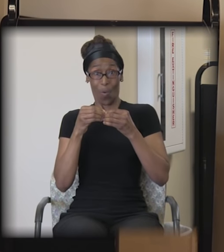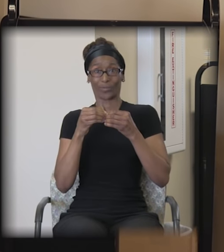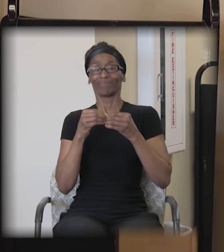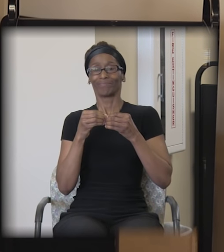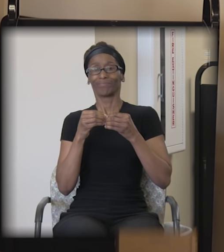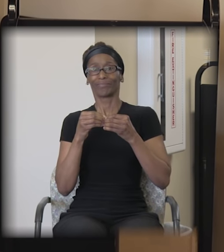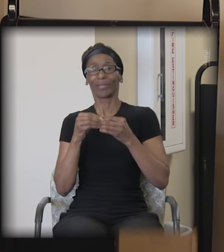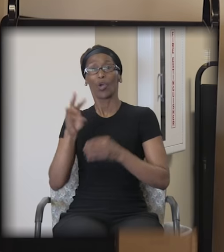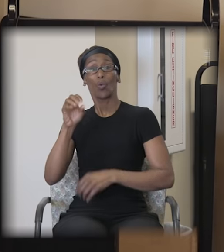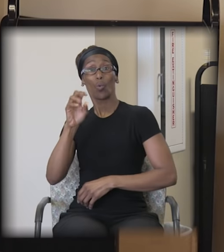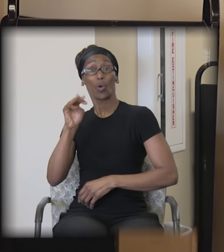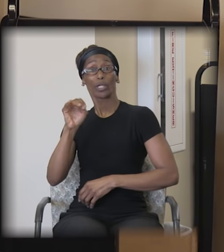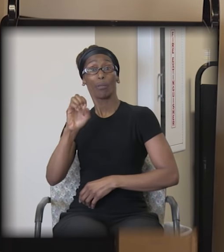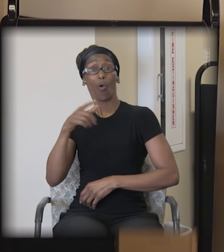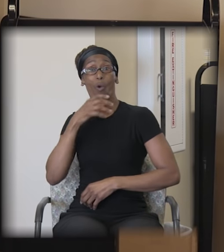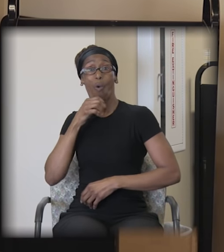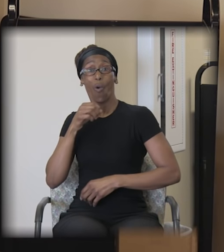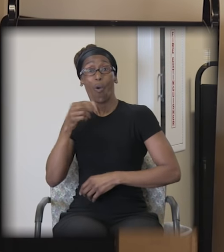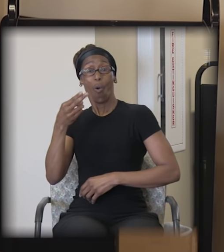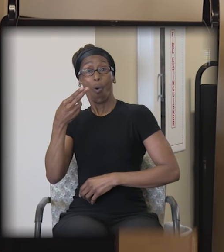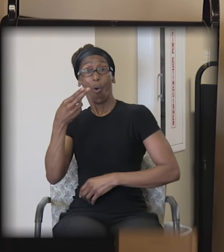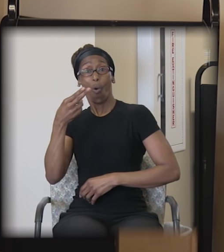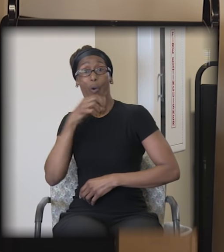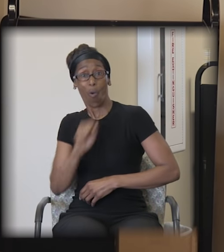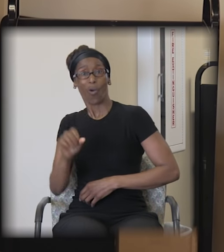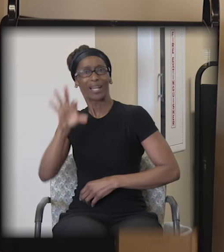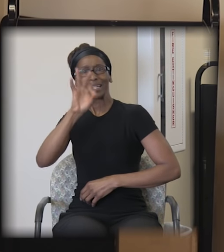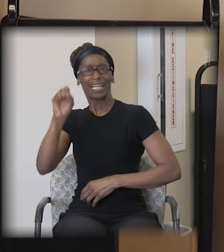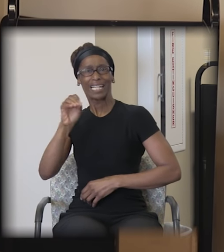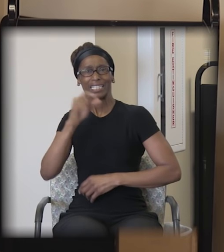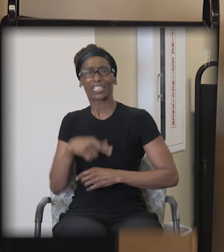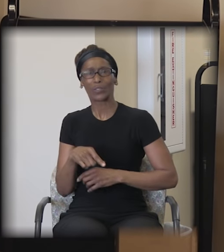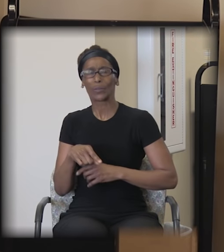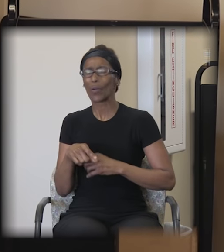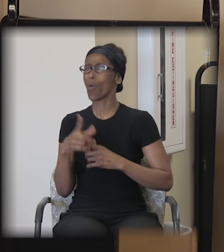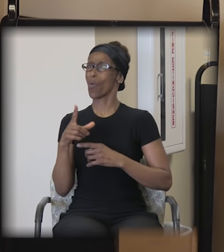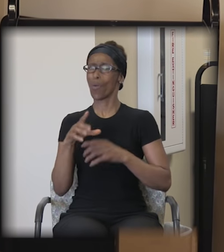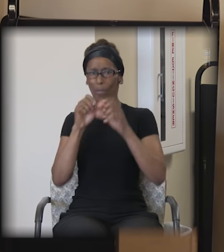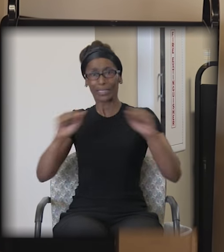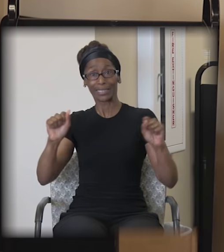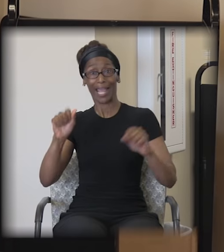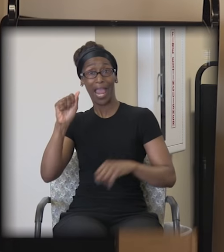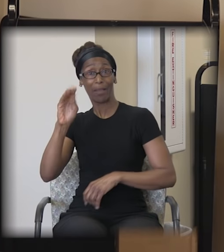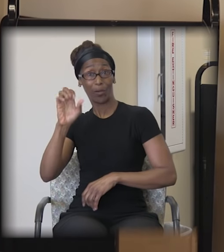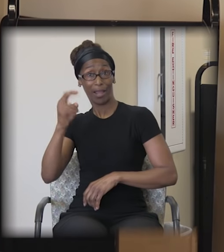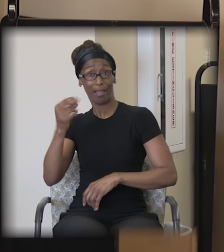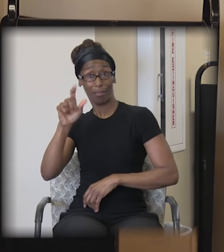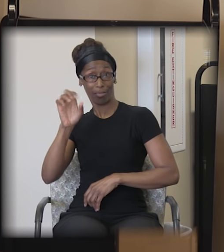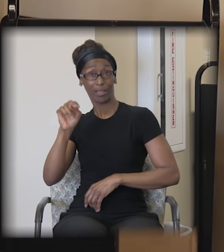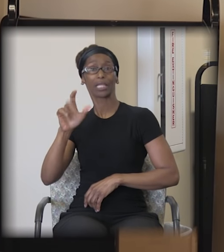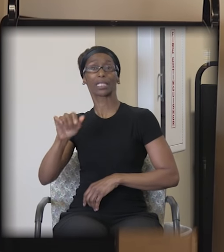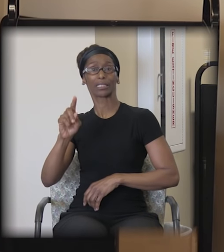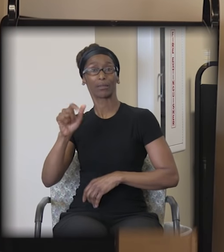William Hoy lived 99 years. Born when Abraham Lincoln was president. Died when JFK was president. Threw out a ball in the